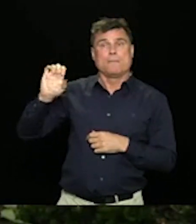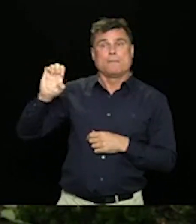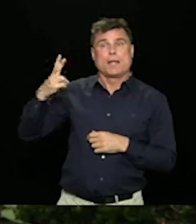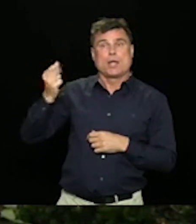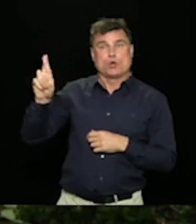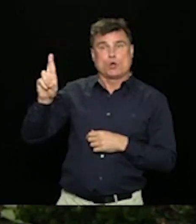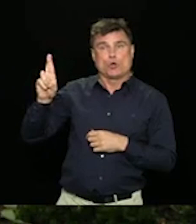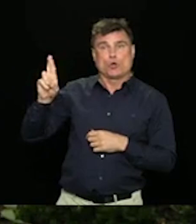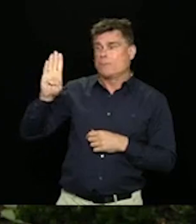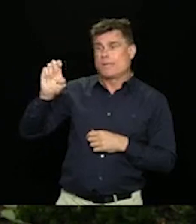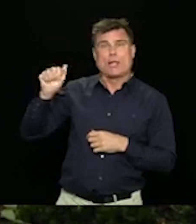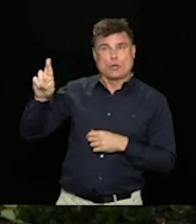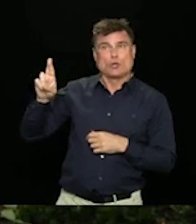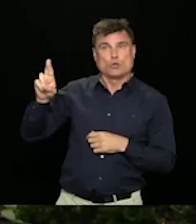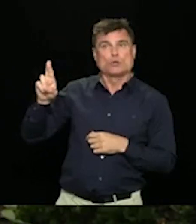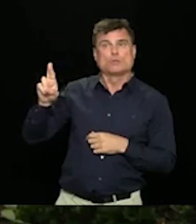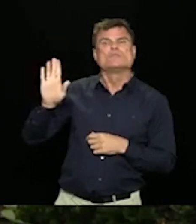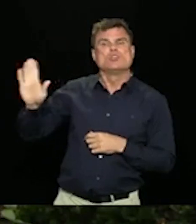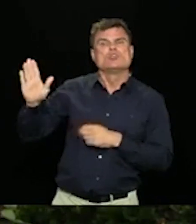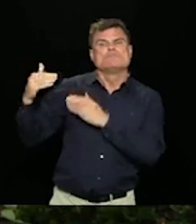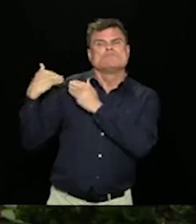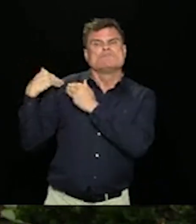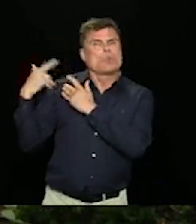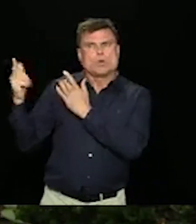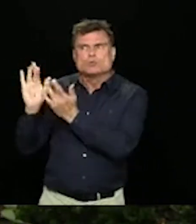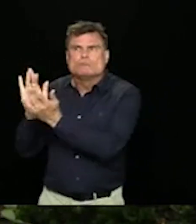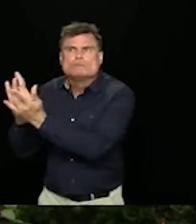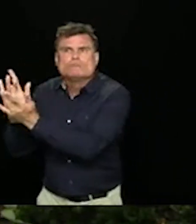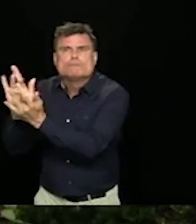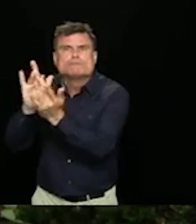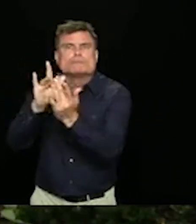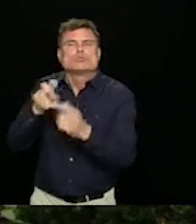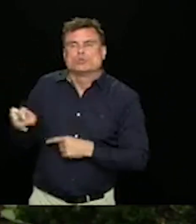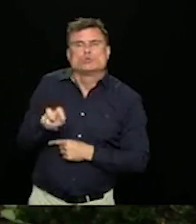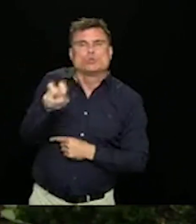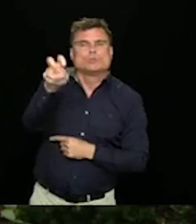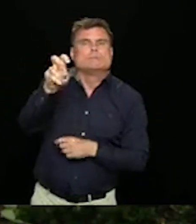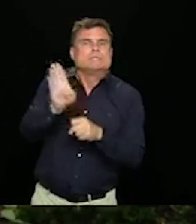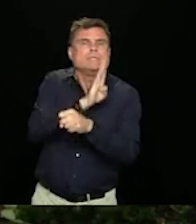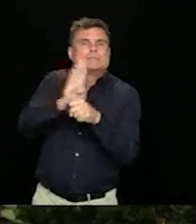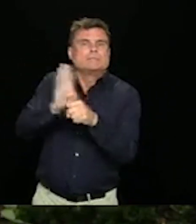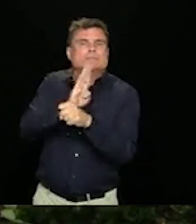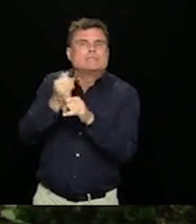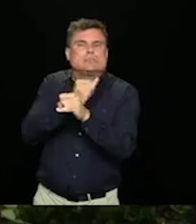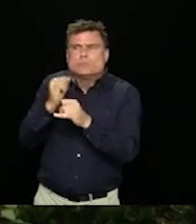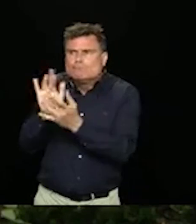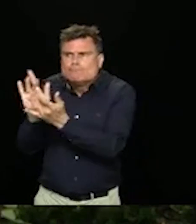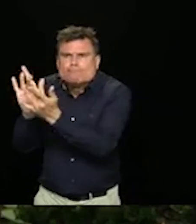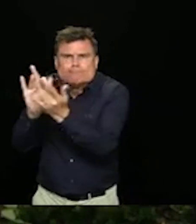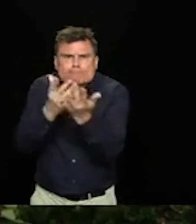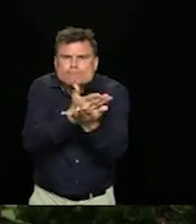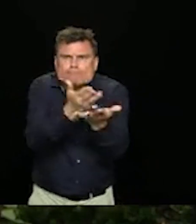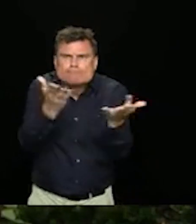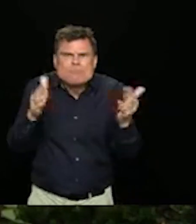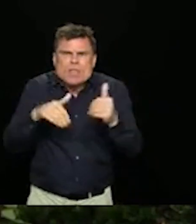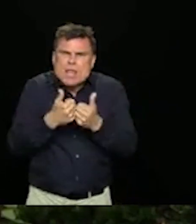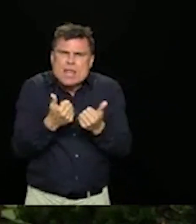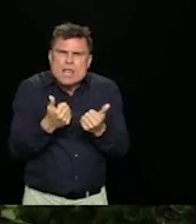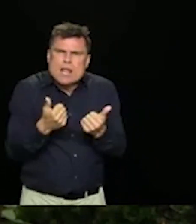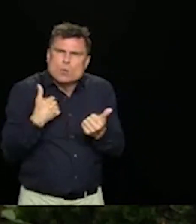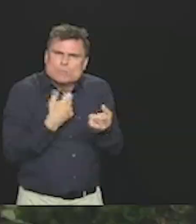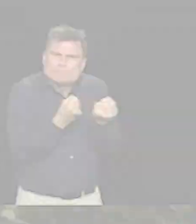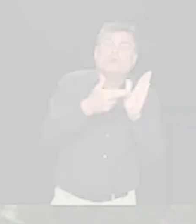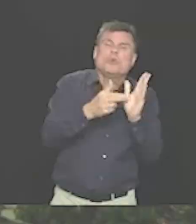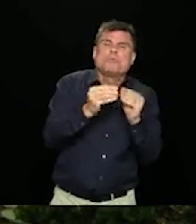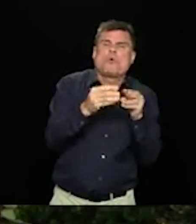information back to the federal government so that we can have a response that helps sustain many of the businesses that have been the foundation of our tourism economy